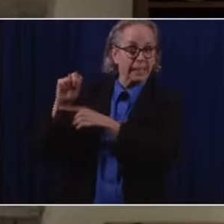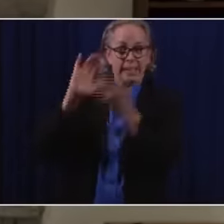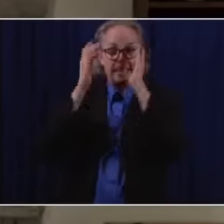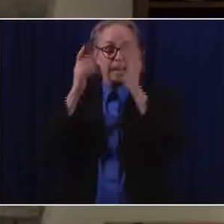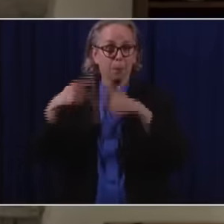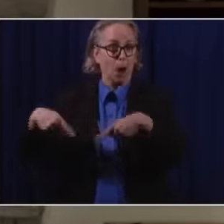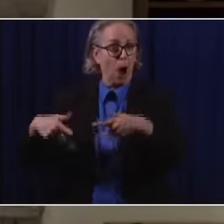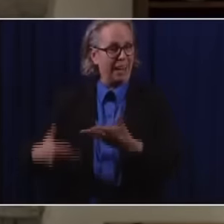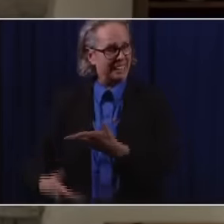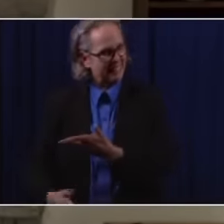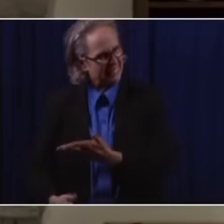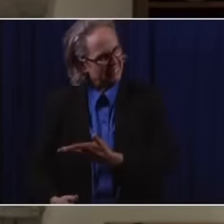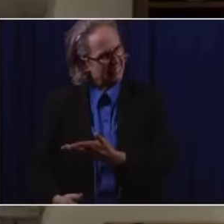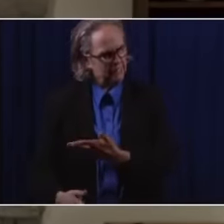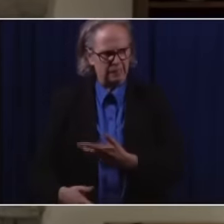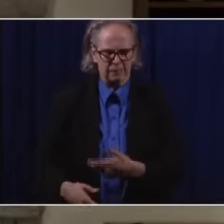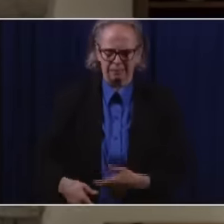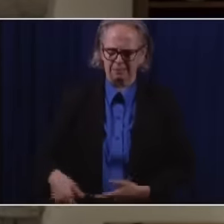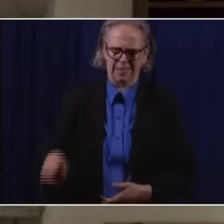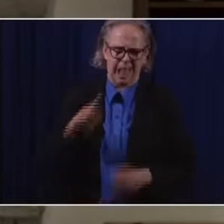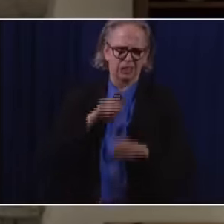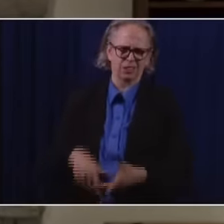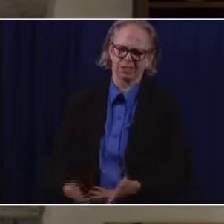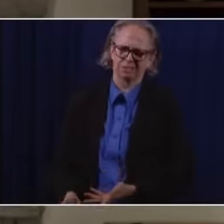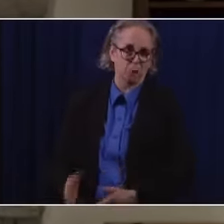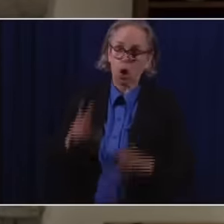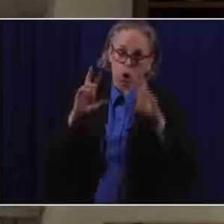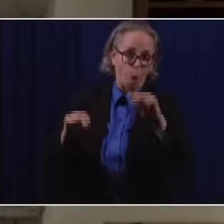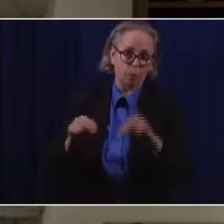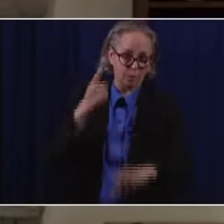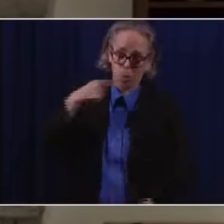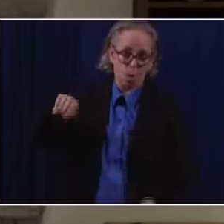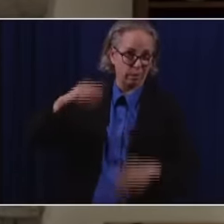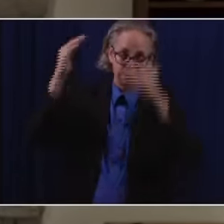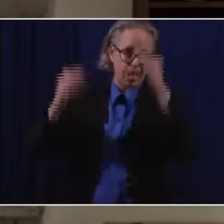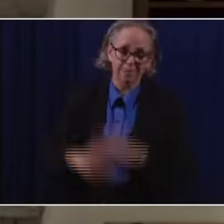to do it, I think the answer is just don't do it.